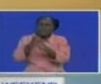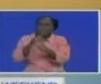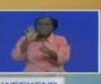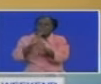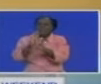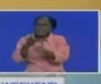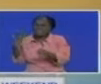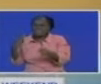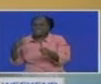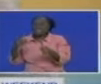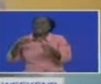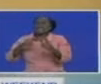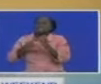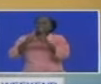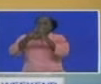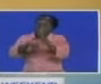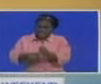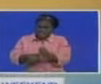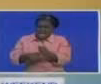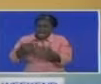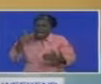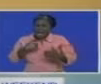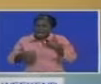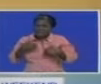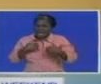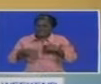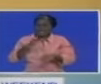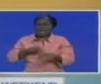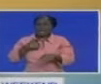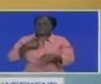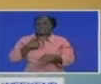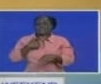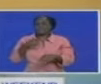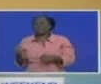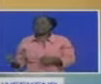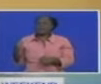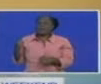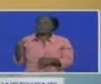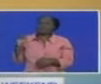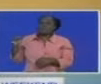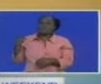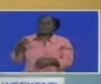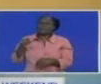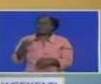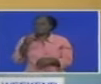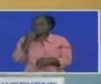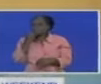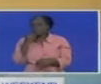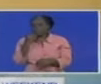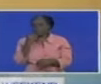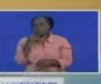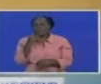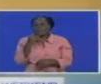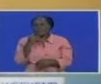that will hurt us and which will hurt people of Kenya who just wake up in the morning to be able to get some food on the table. And actually,